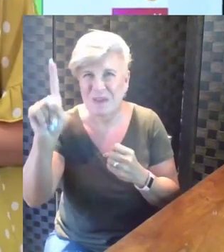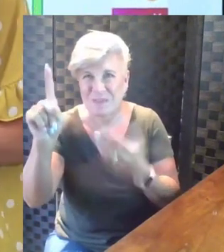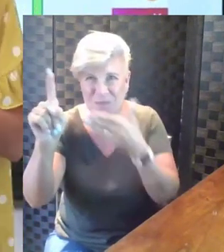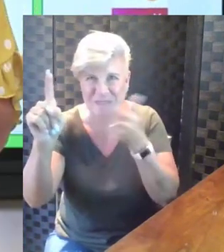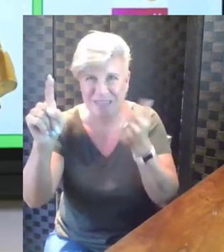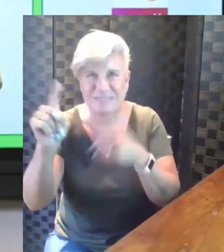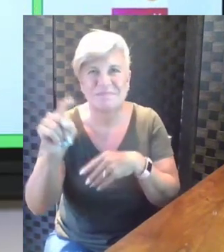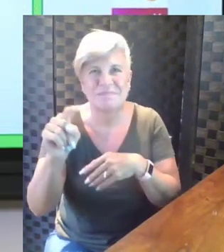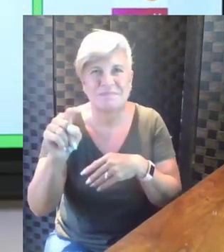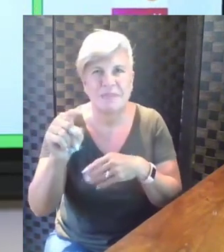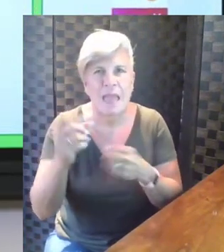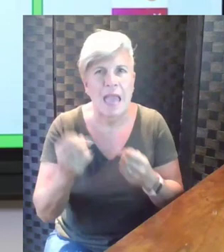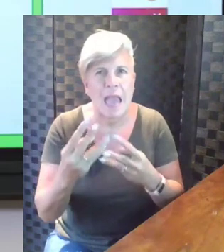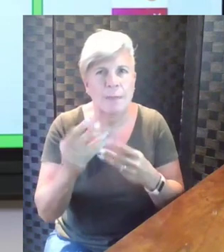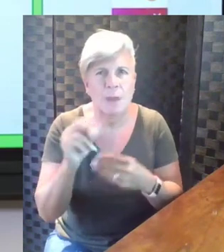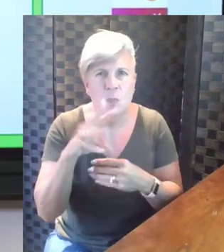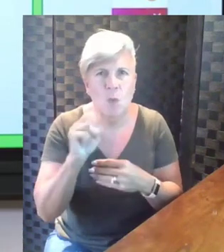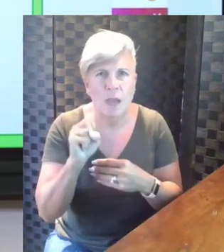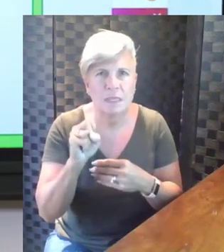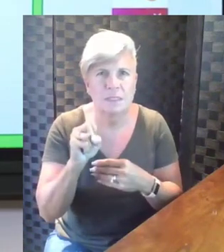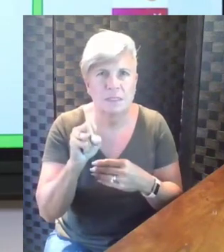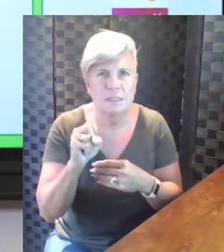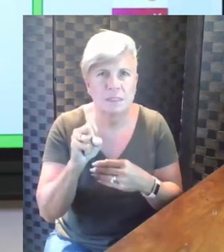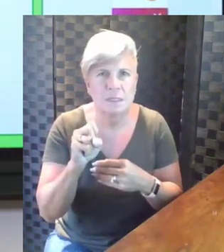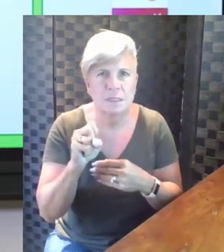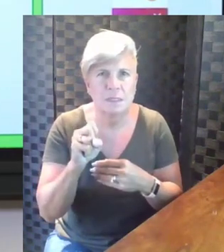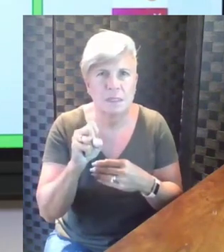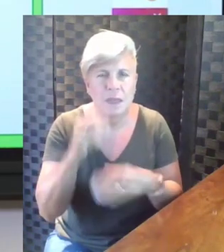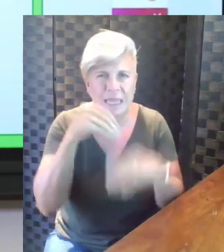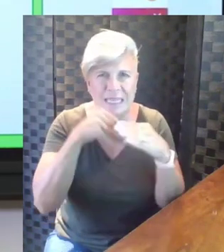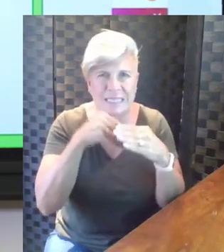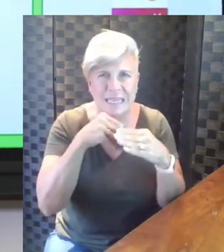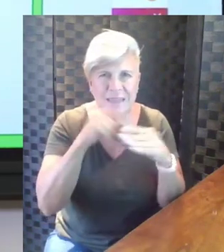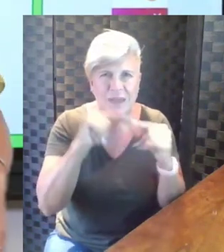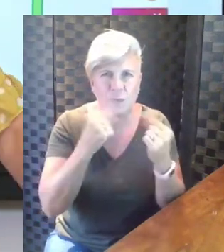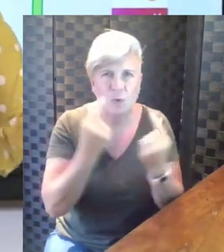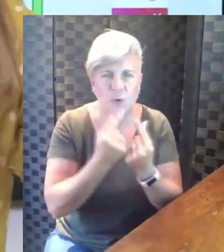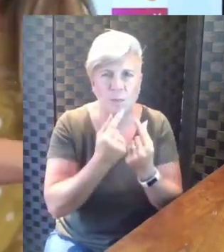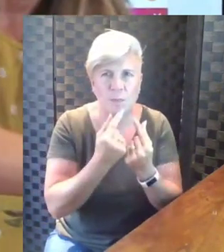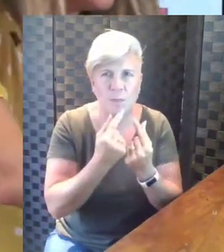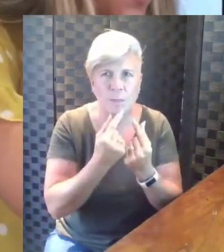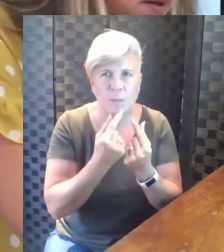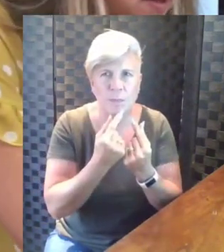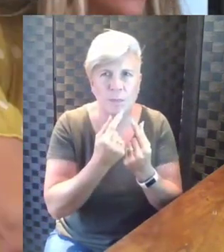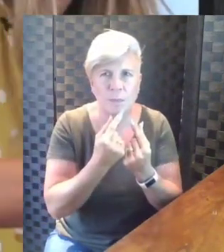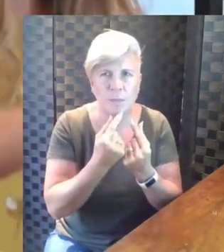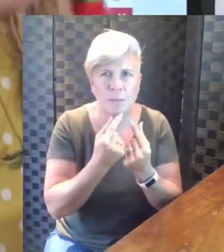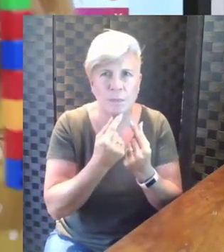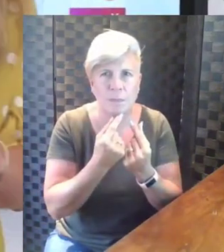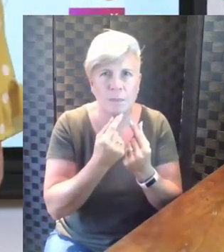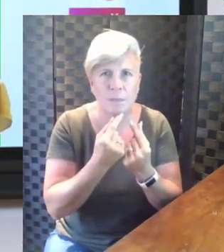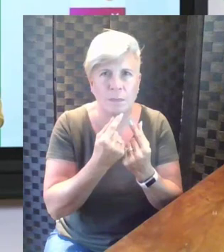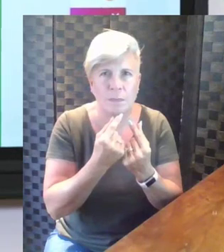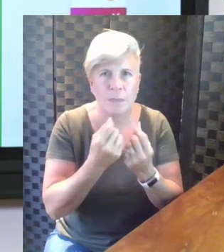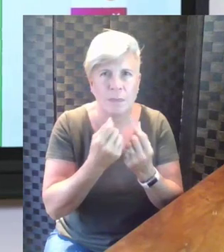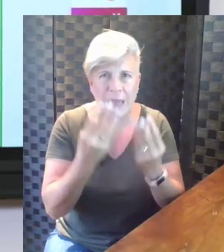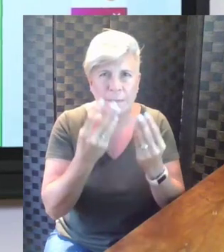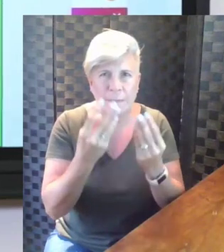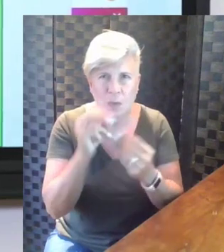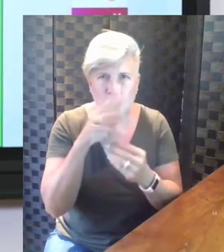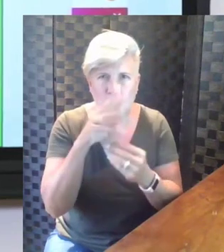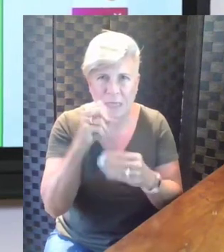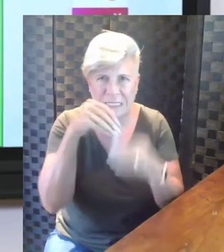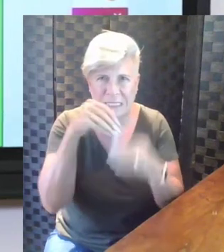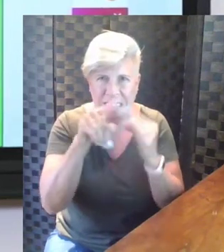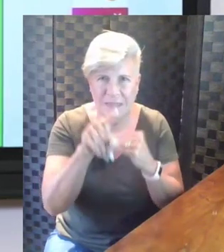for 110. But how many ones are locked inside that group? When I put my blocks together, how many